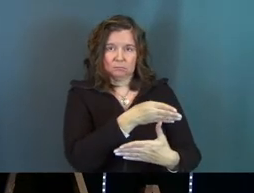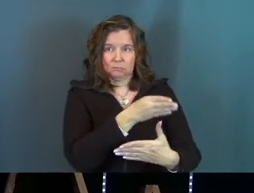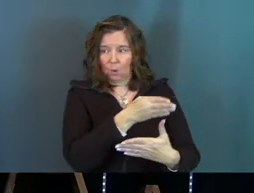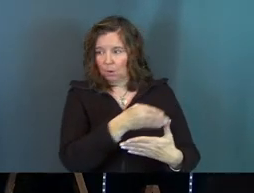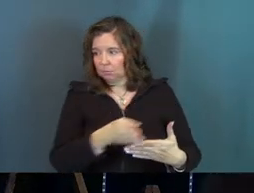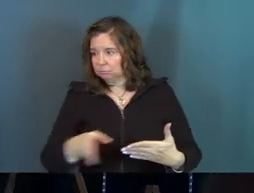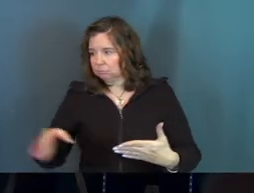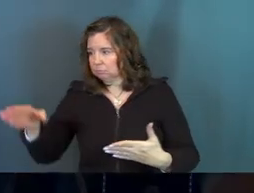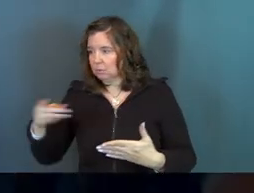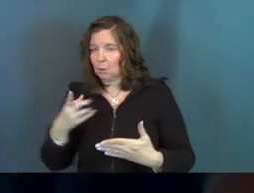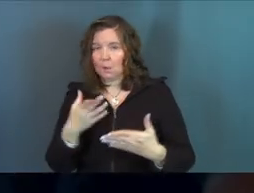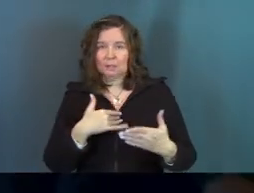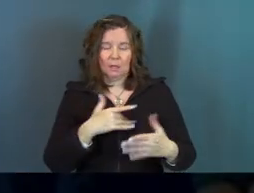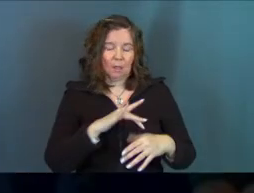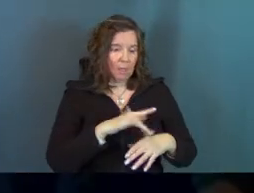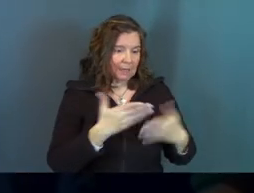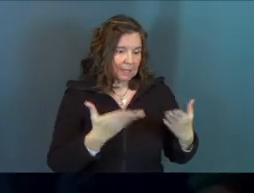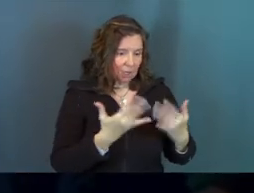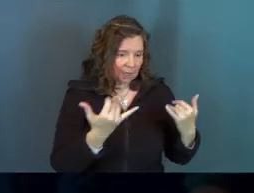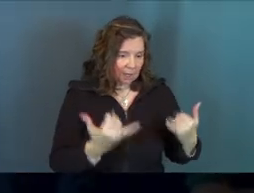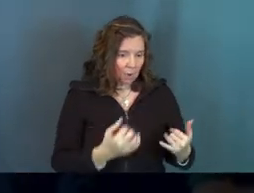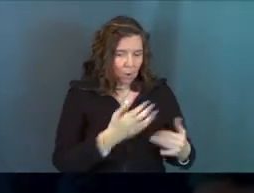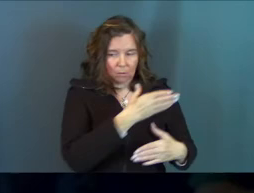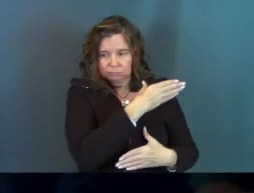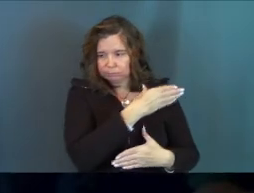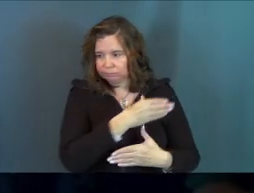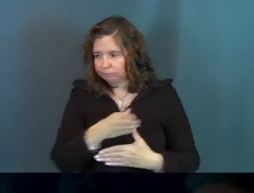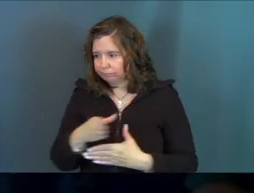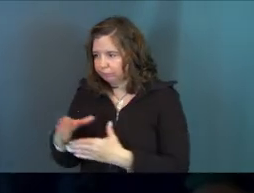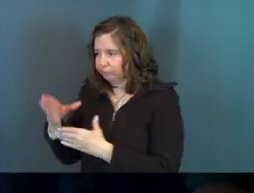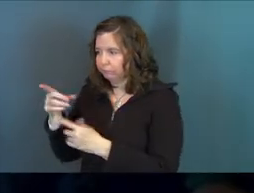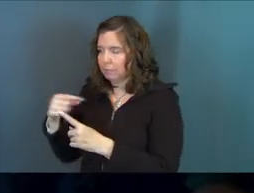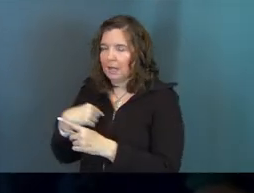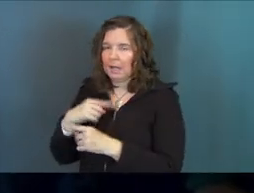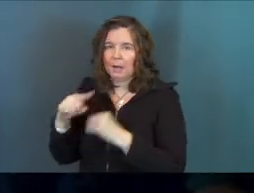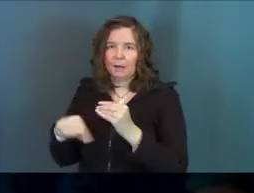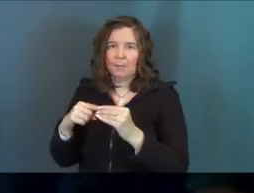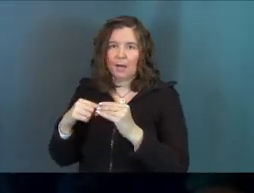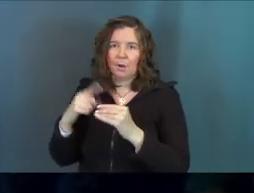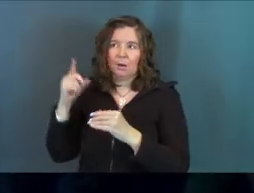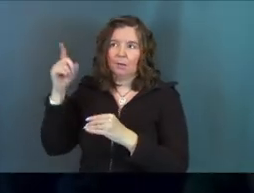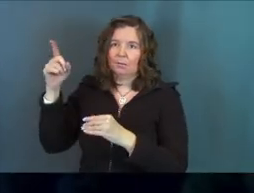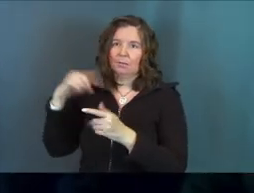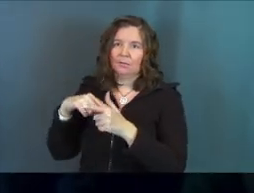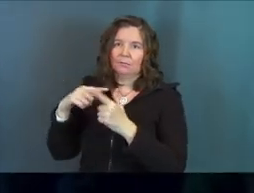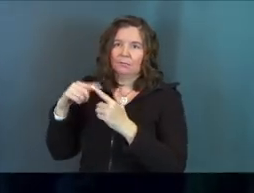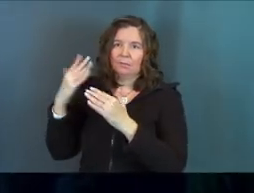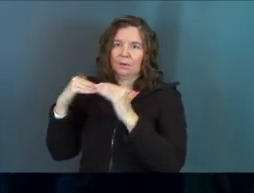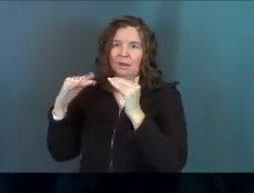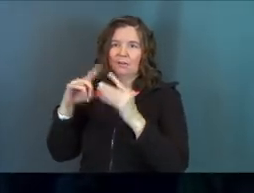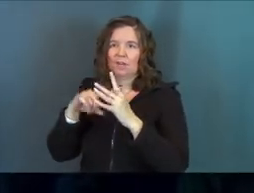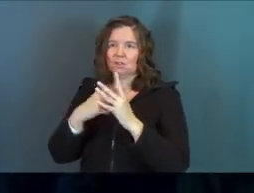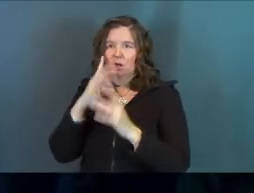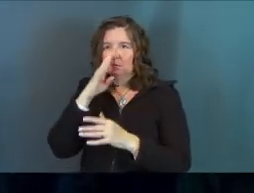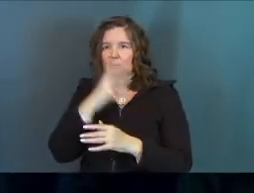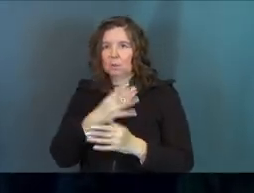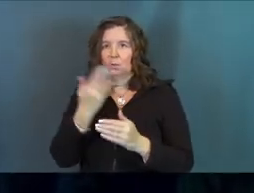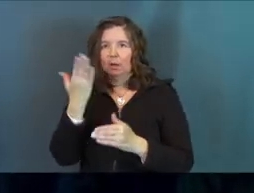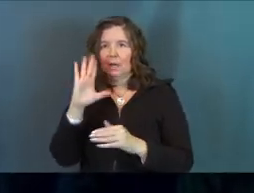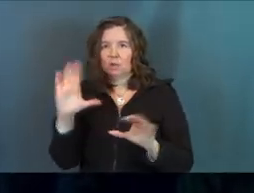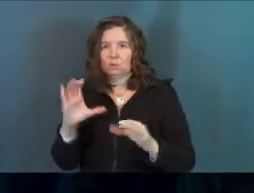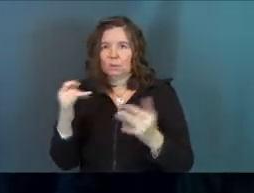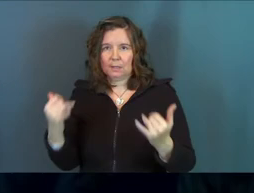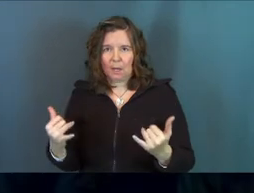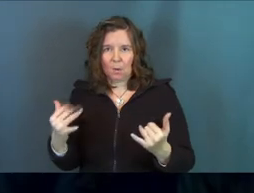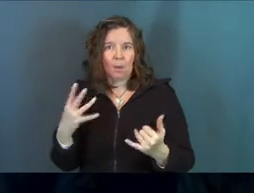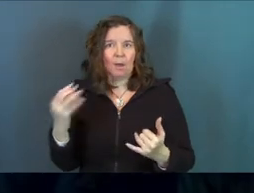one way to say, I'm all about here and now, or on the pendulum the other way and said, I'm all about then and there. And I've just started to neglect what God might be doing here